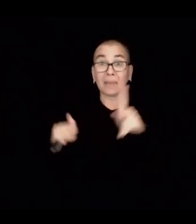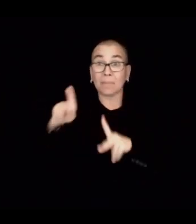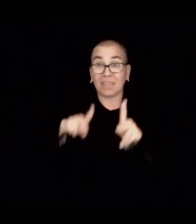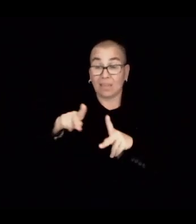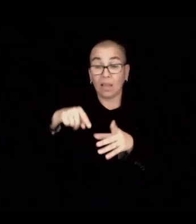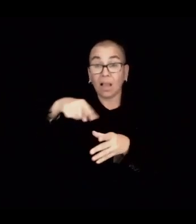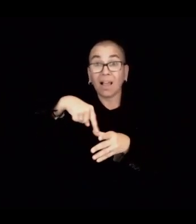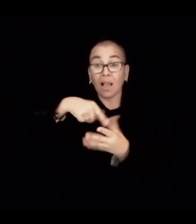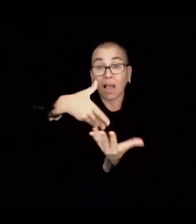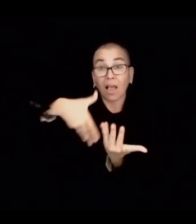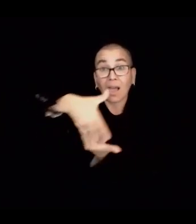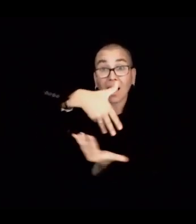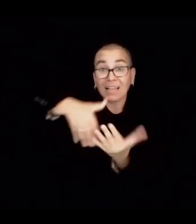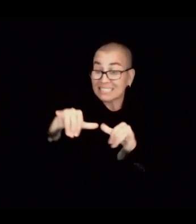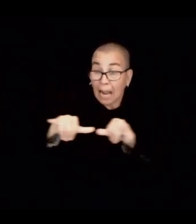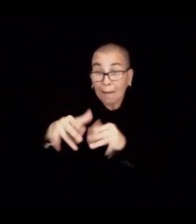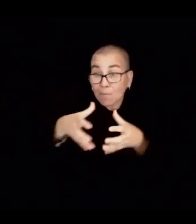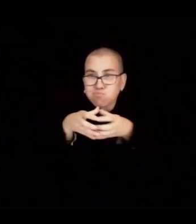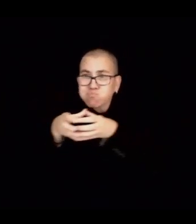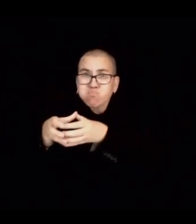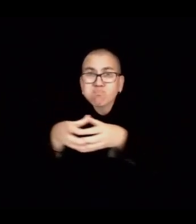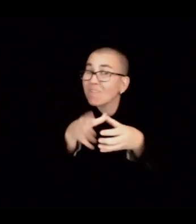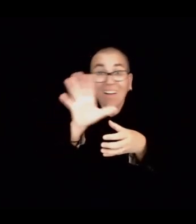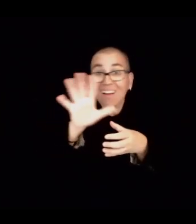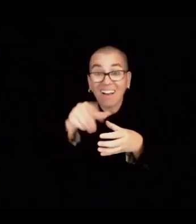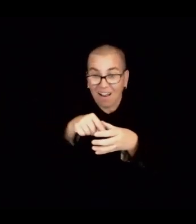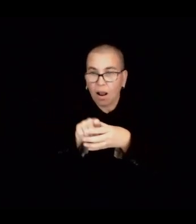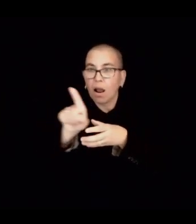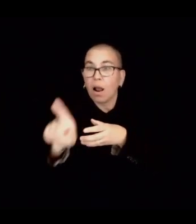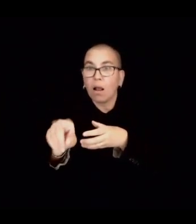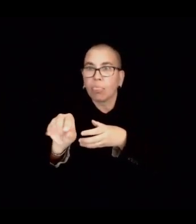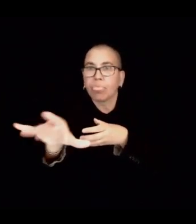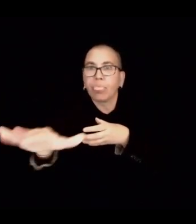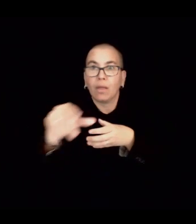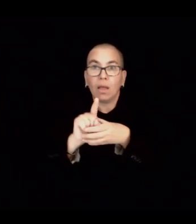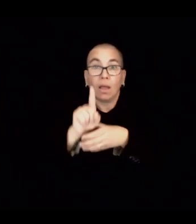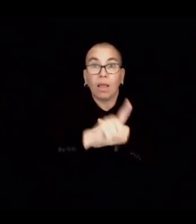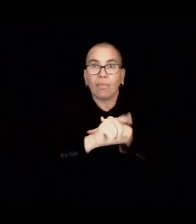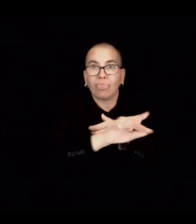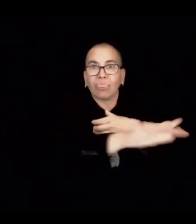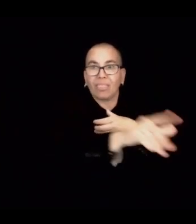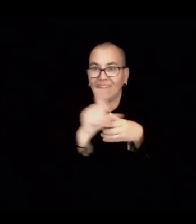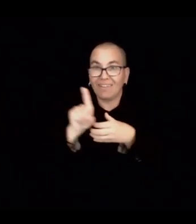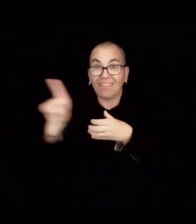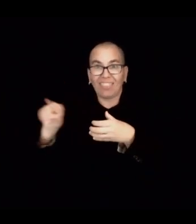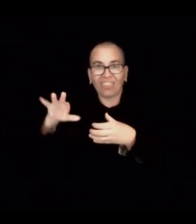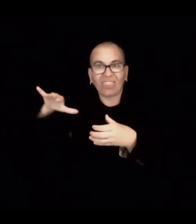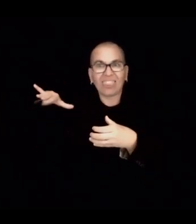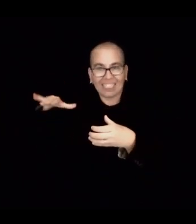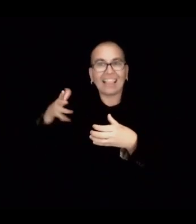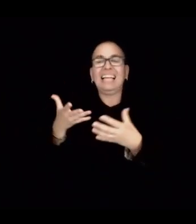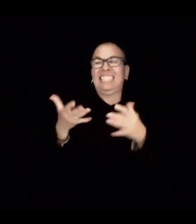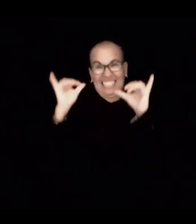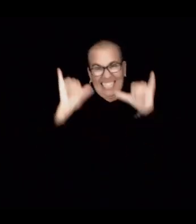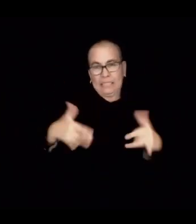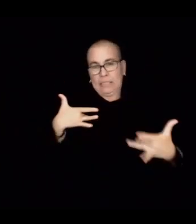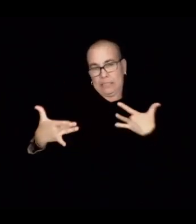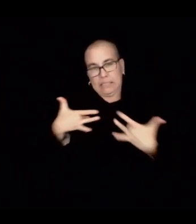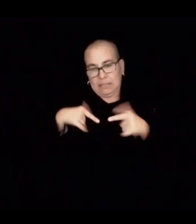they socialize with, and so those other settings may result in additional secondary transmission. And speaking of bars